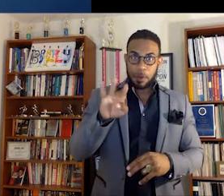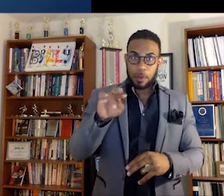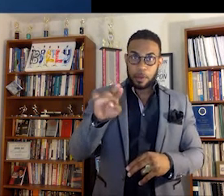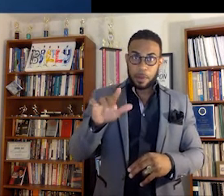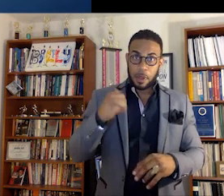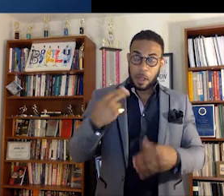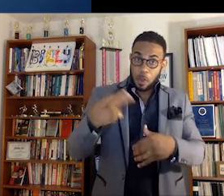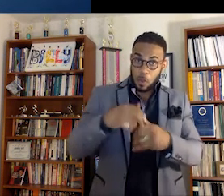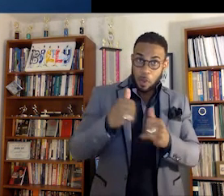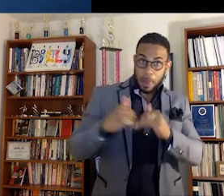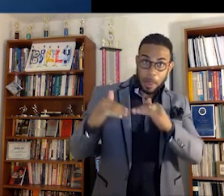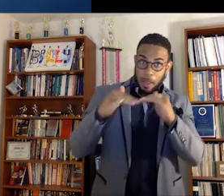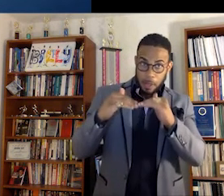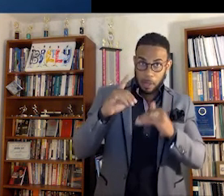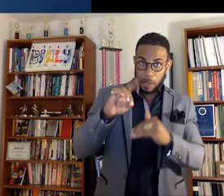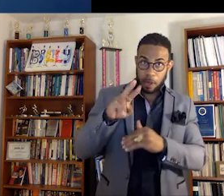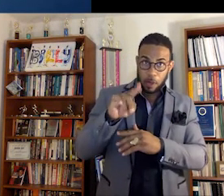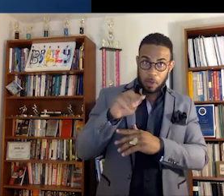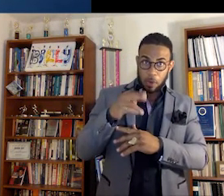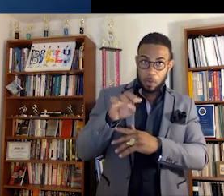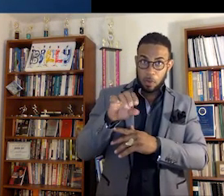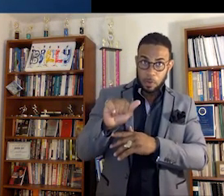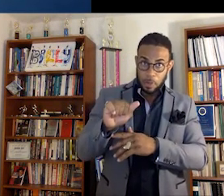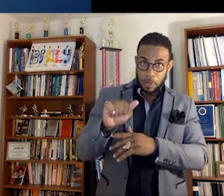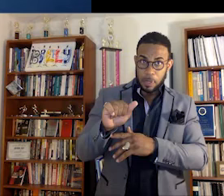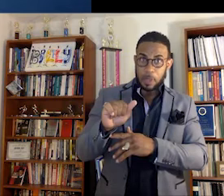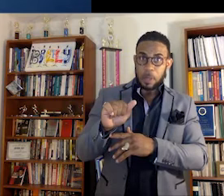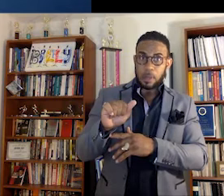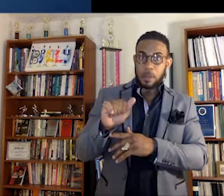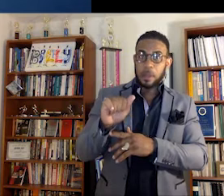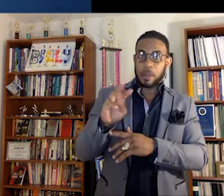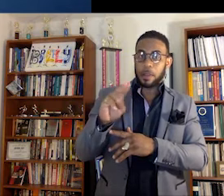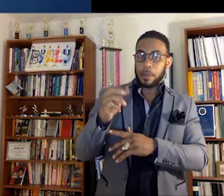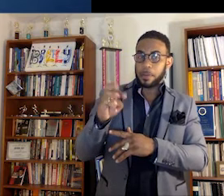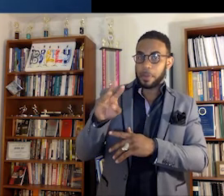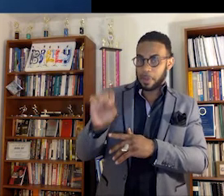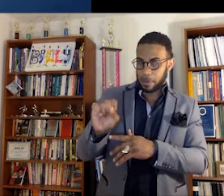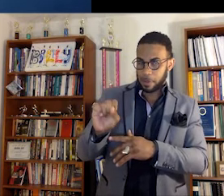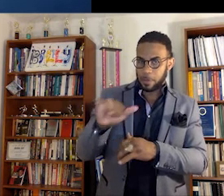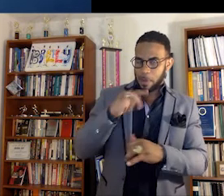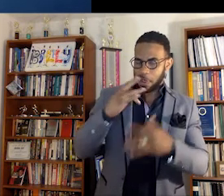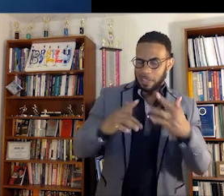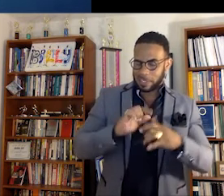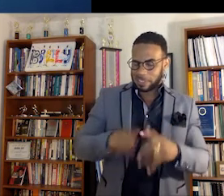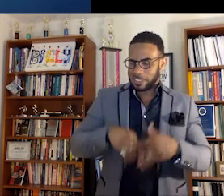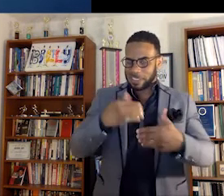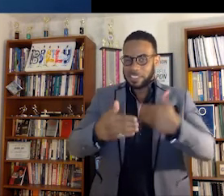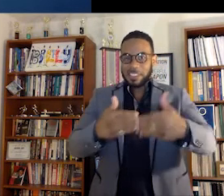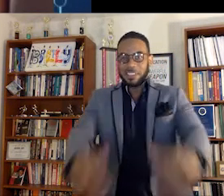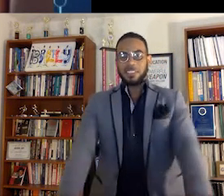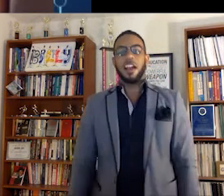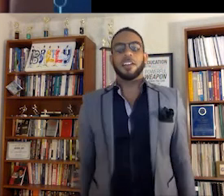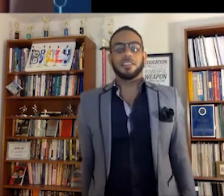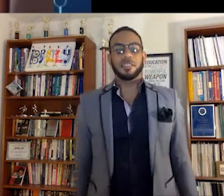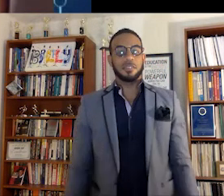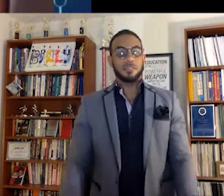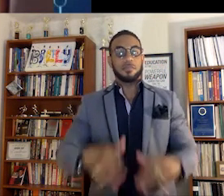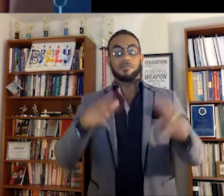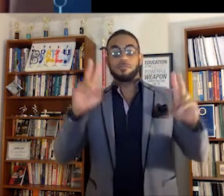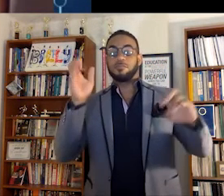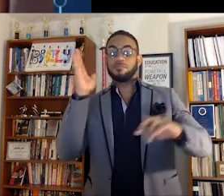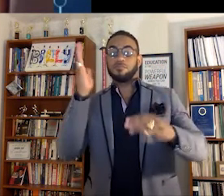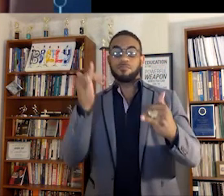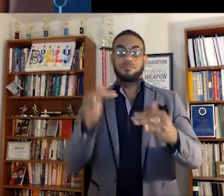I'm joined with my colleague, Dr. Tressa Matthews. And we are excited to get started on our talk today.